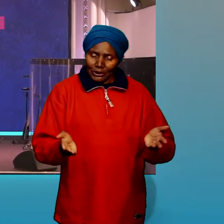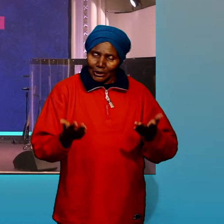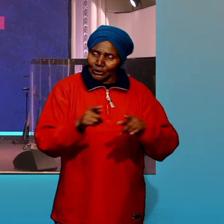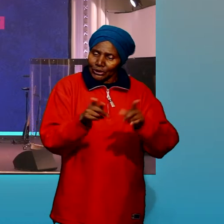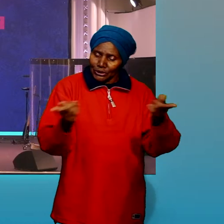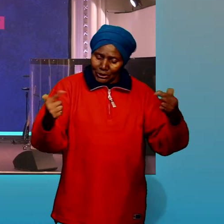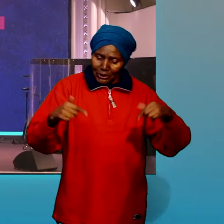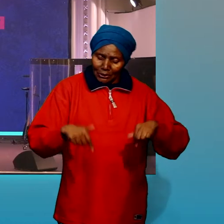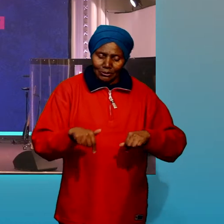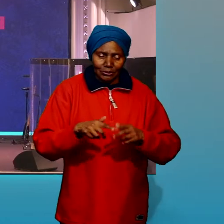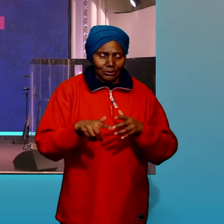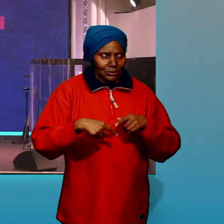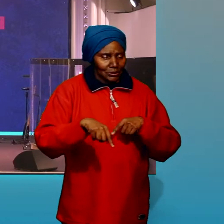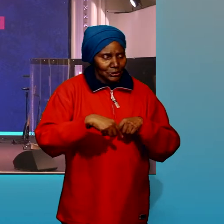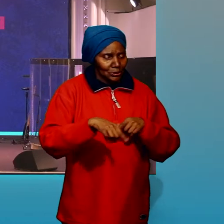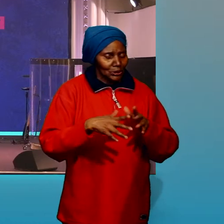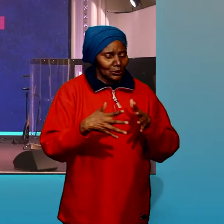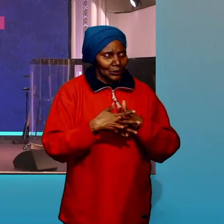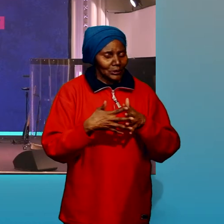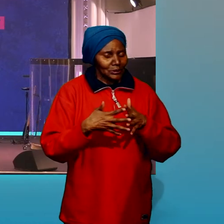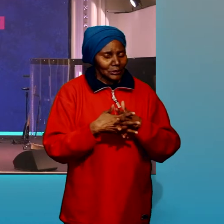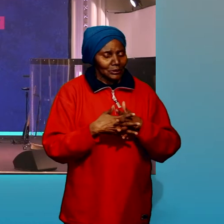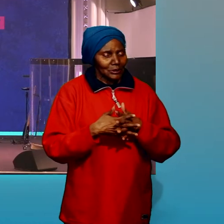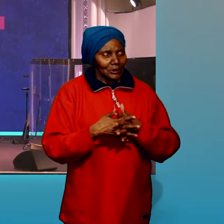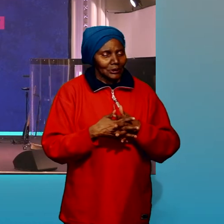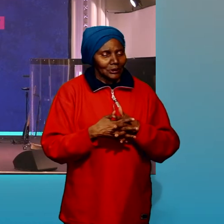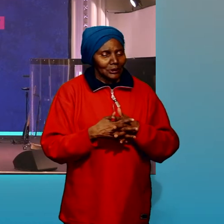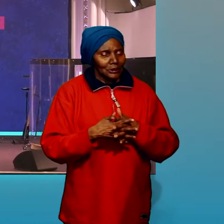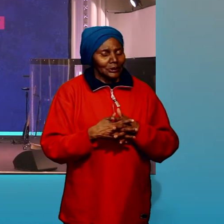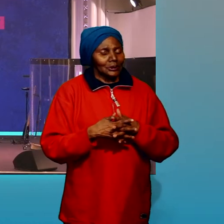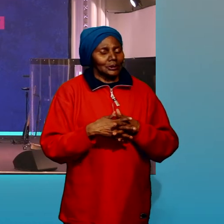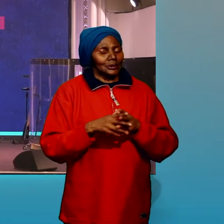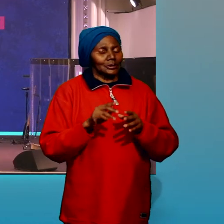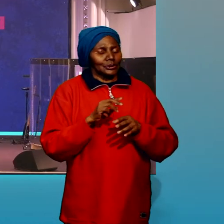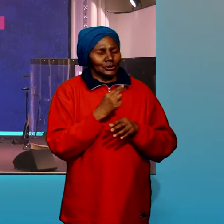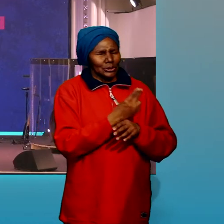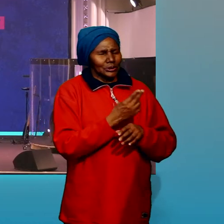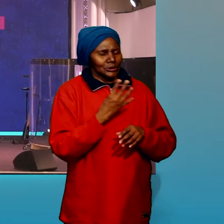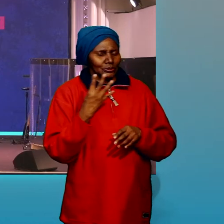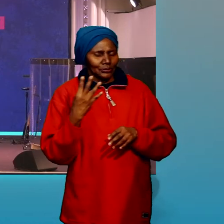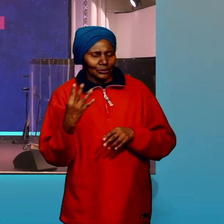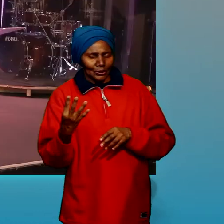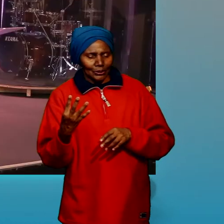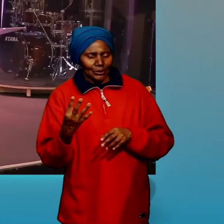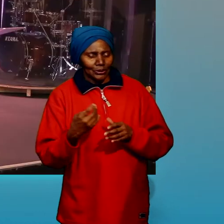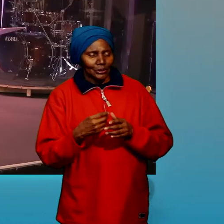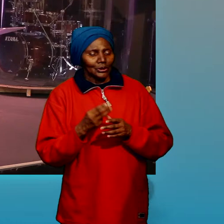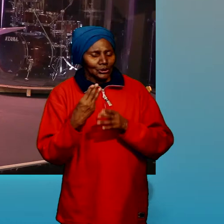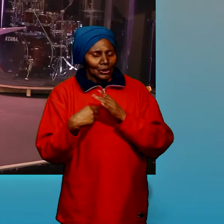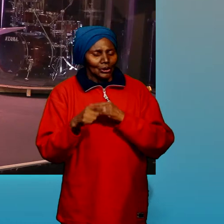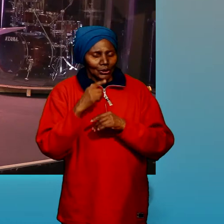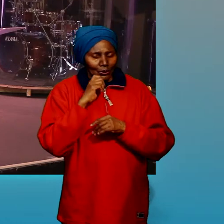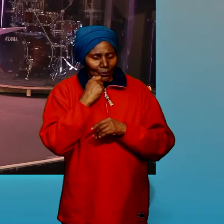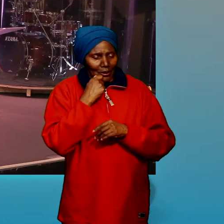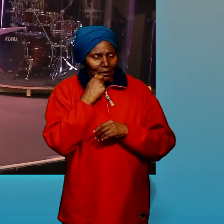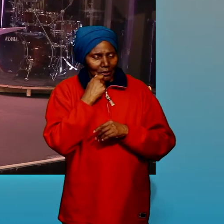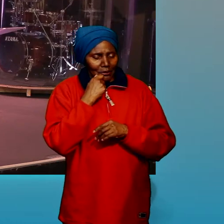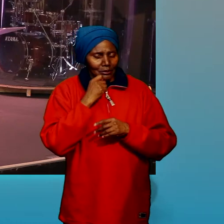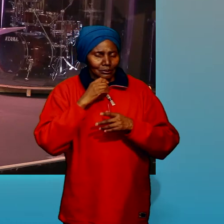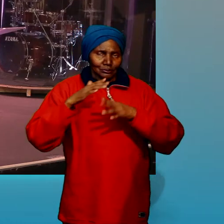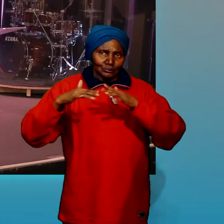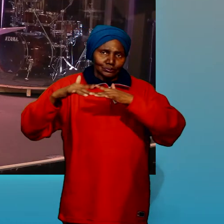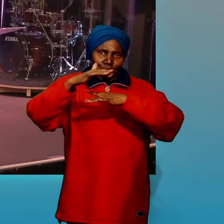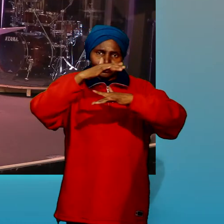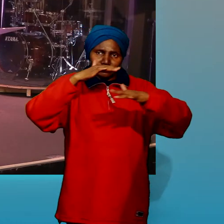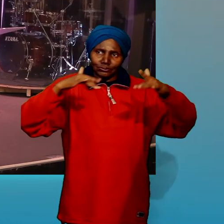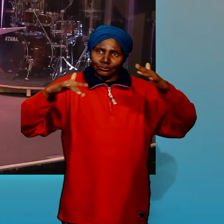meeting. Again, Wednesday the 24th, 7 p.m. as normal. God's going to move. God's going to speak. And I really want to encourage you, those who aren't